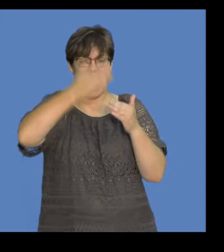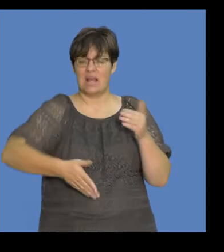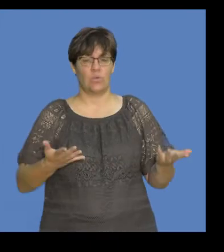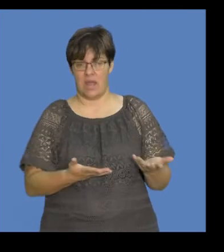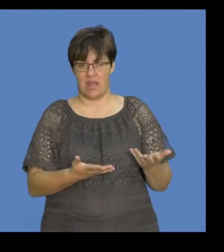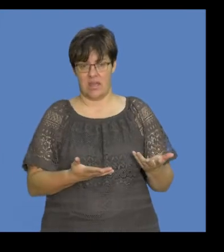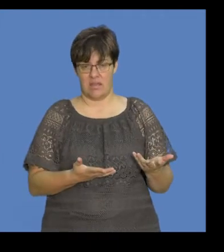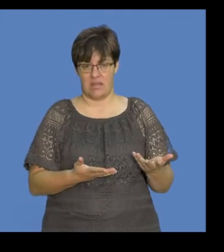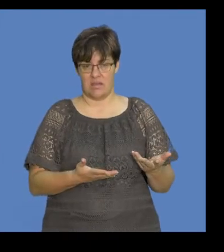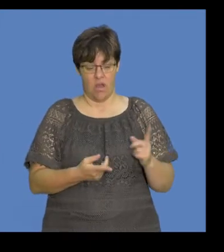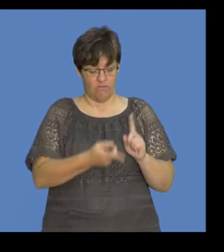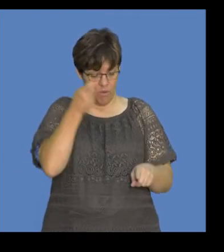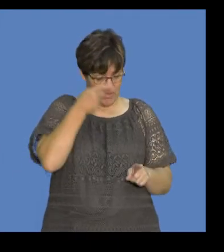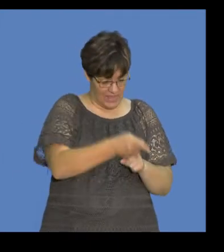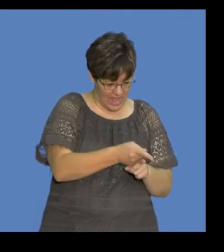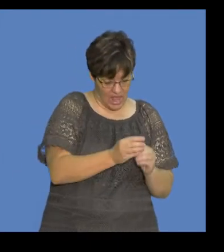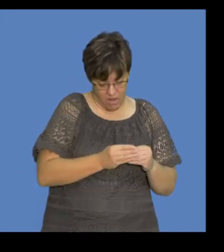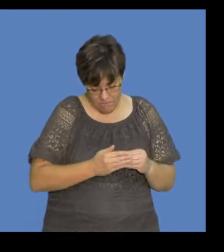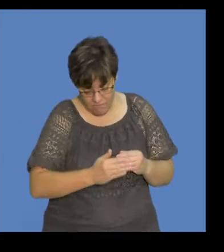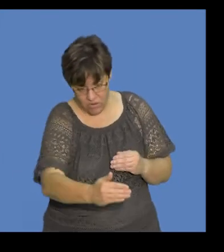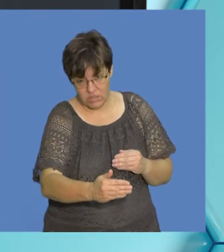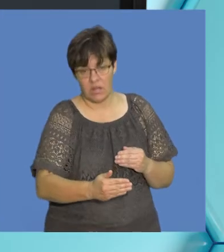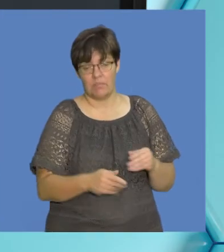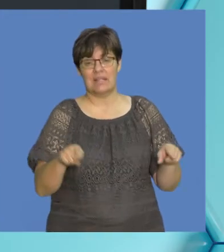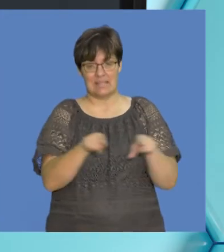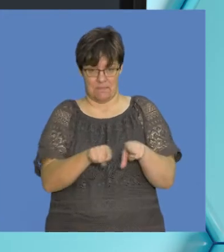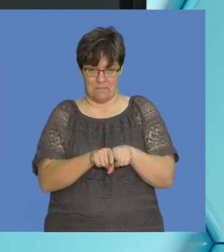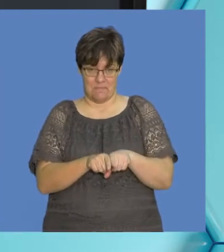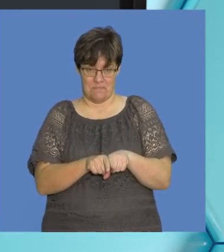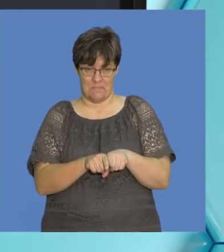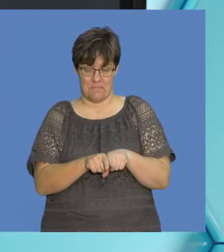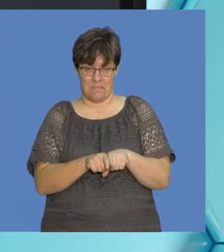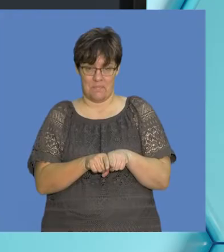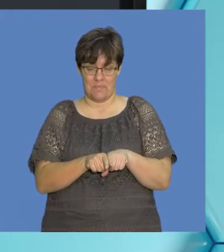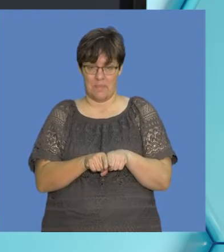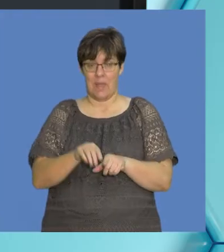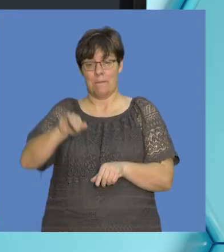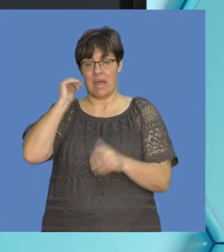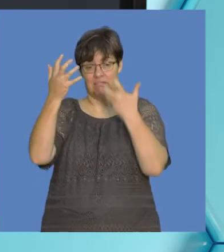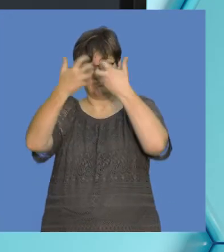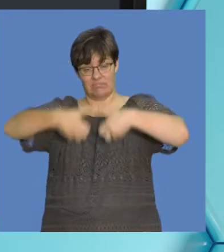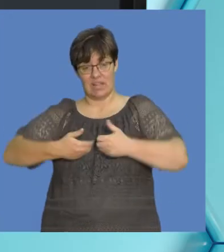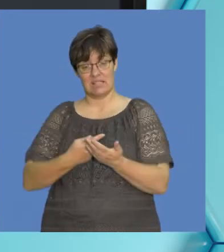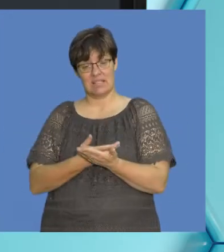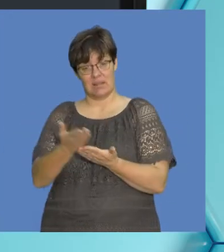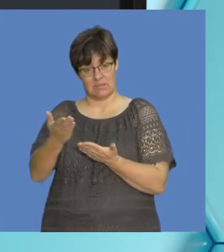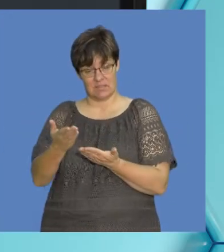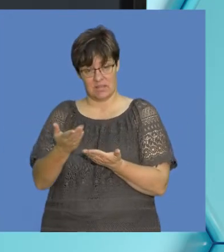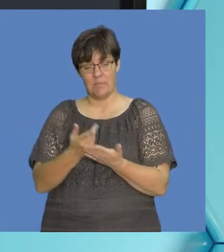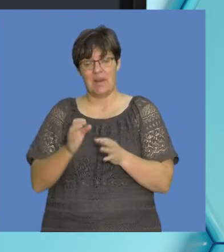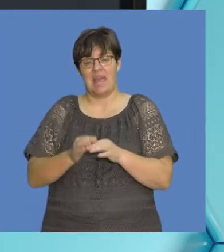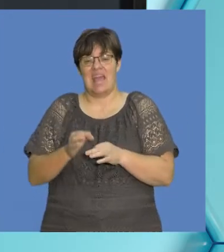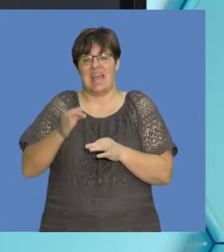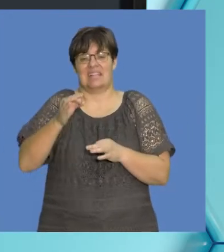I extend from that part onwards. By the same token, a bank reconciliation statement is an